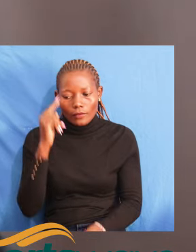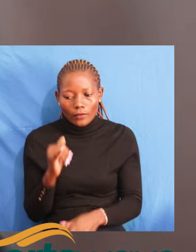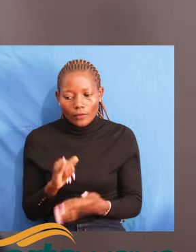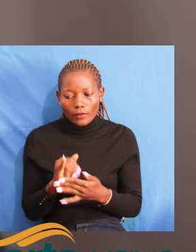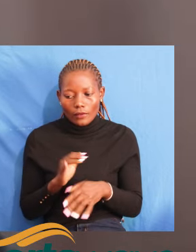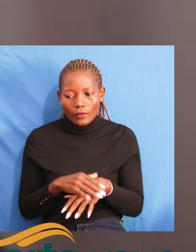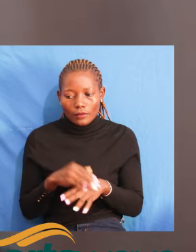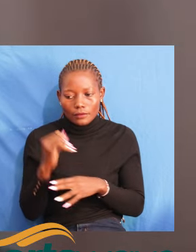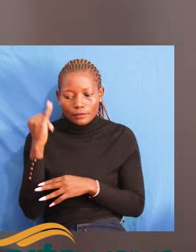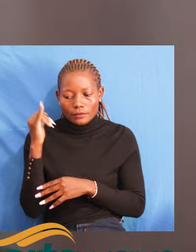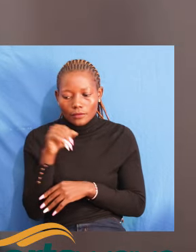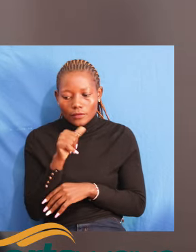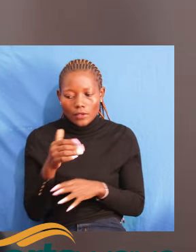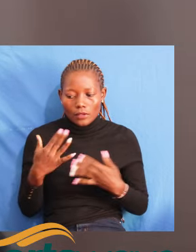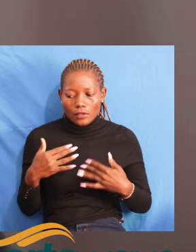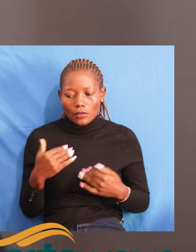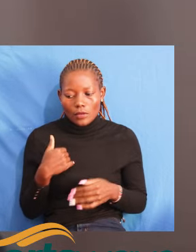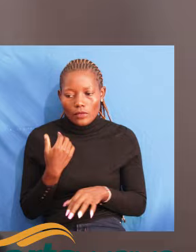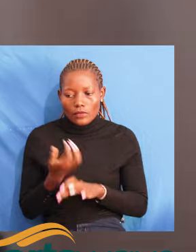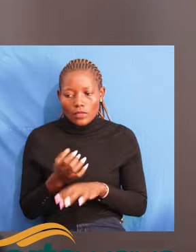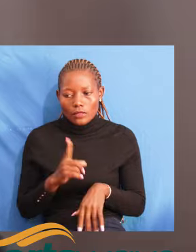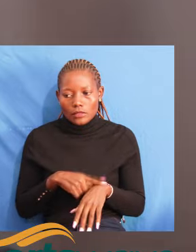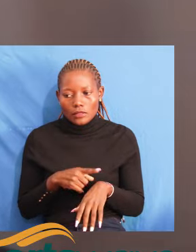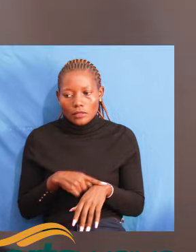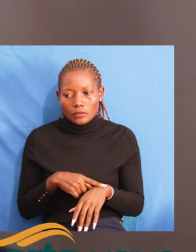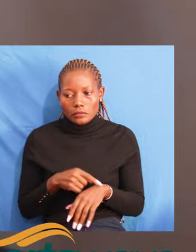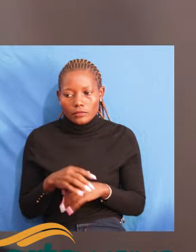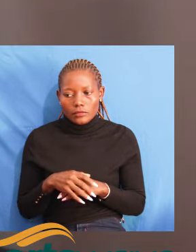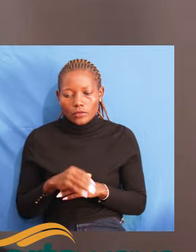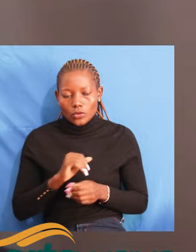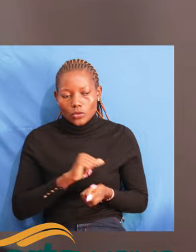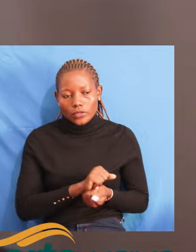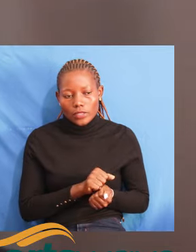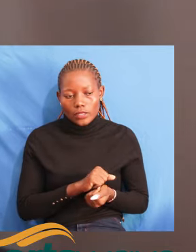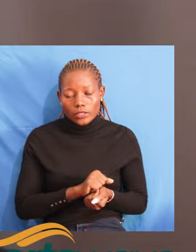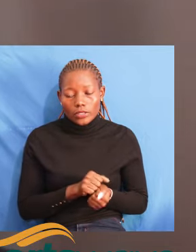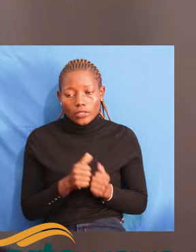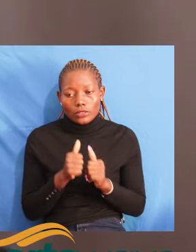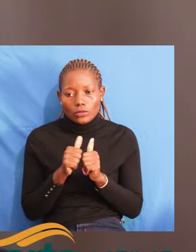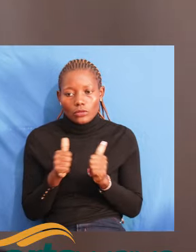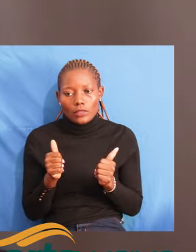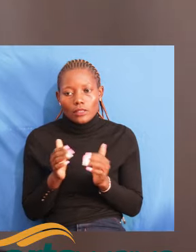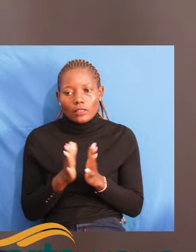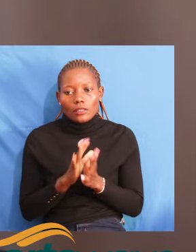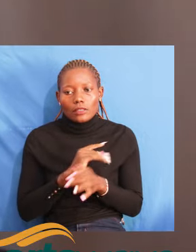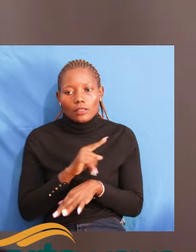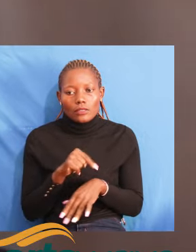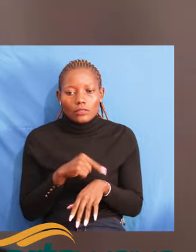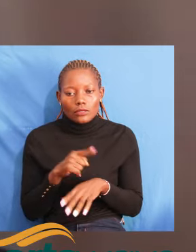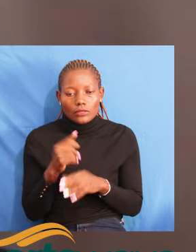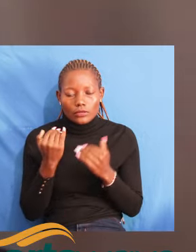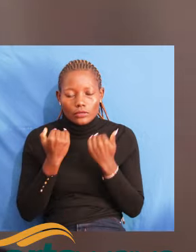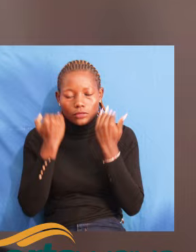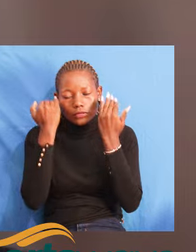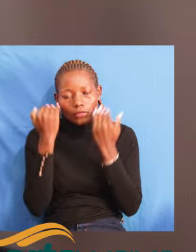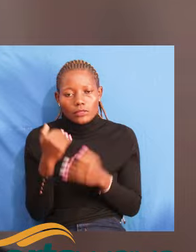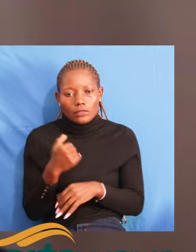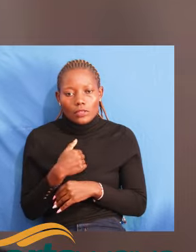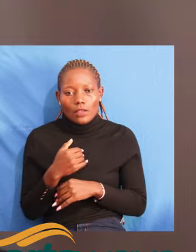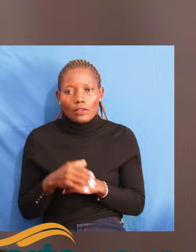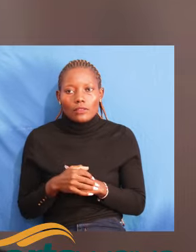Like some people have a hard time to, digest well. So, and when you are so stressed and